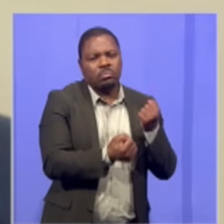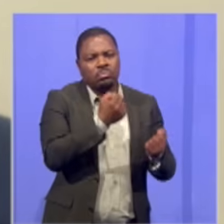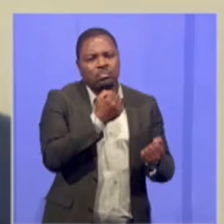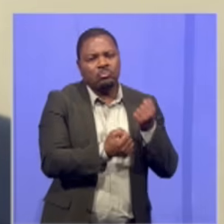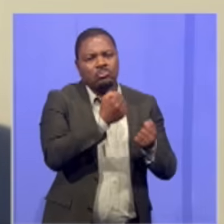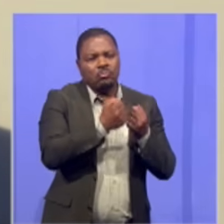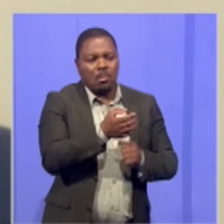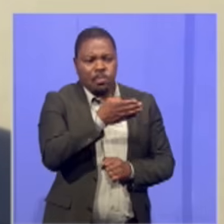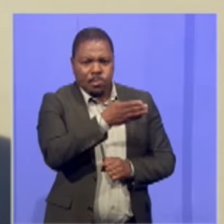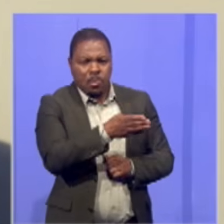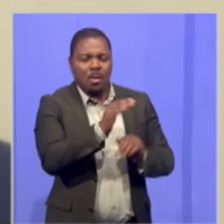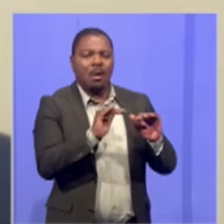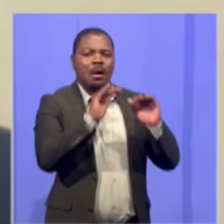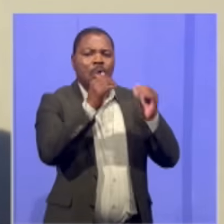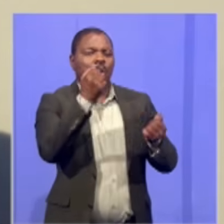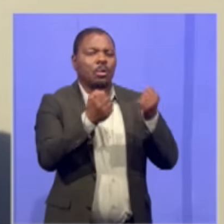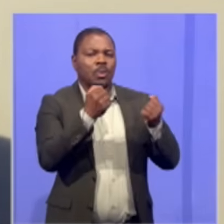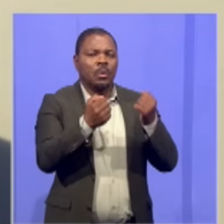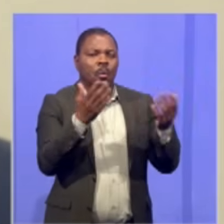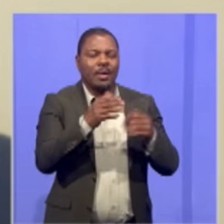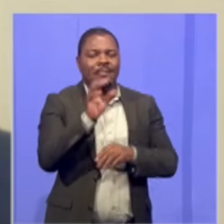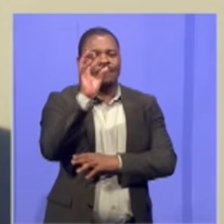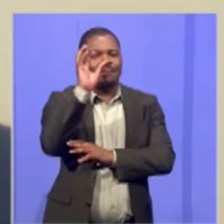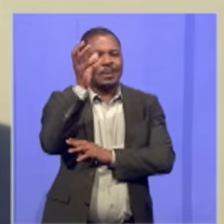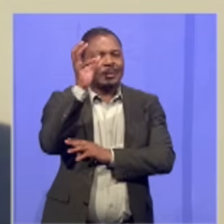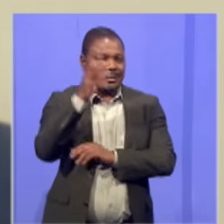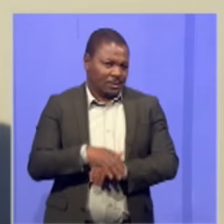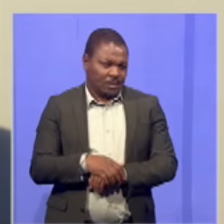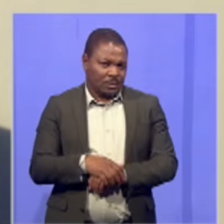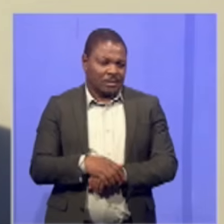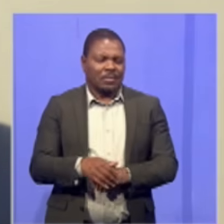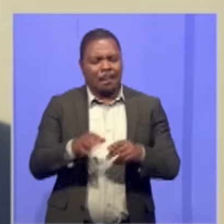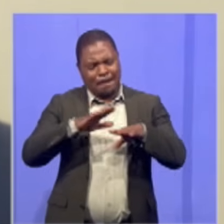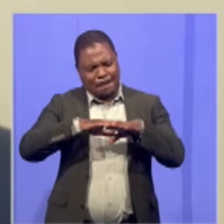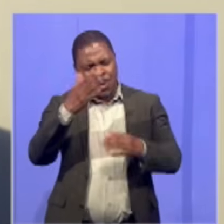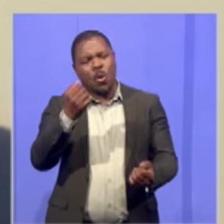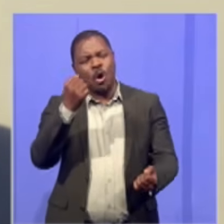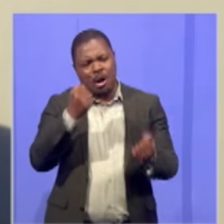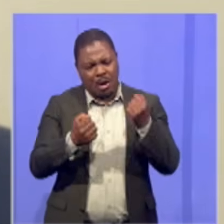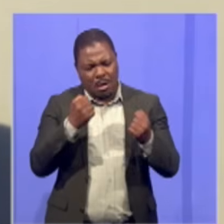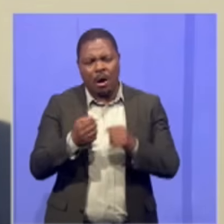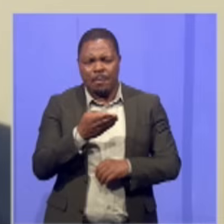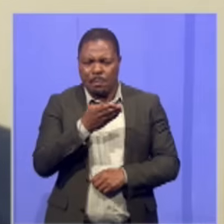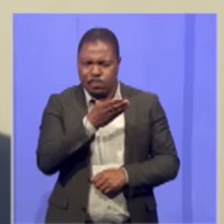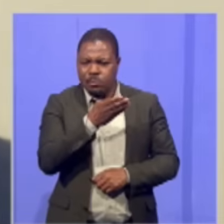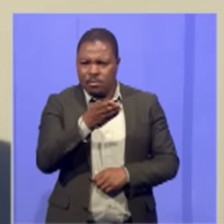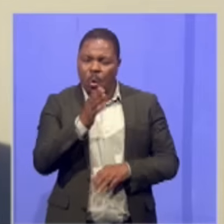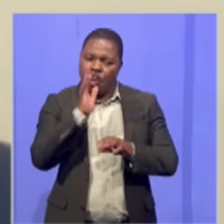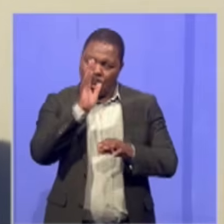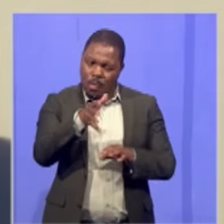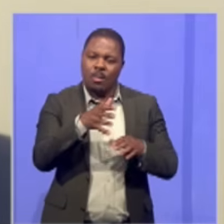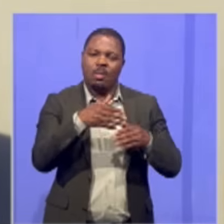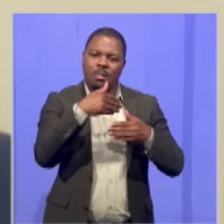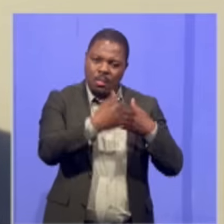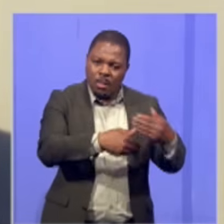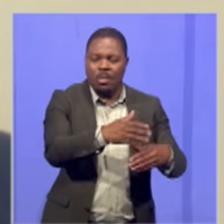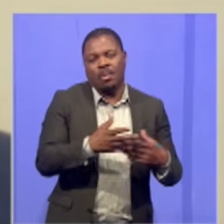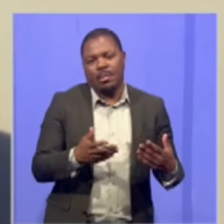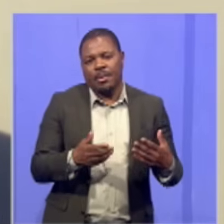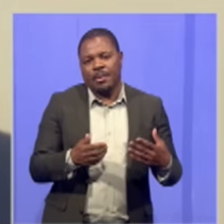le khotleng le phahameng la dinyewe Freystata jwale ho ntsona le dinyewe tse ding tse leng hore mohlomong di tla kena